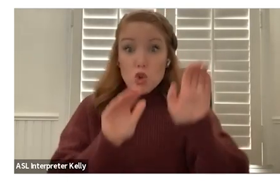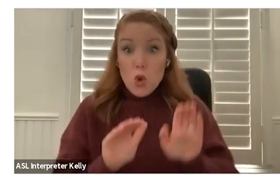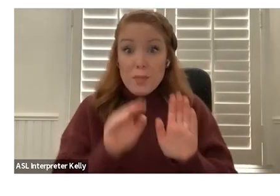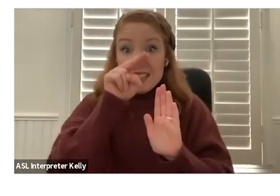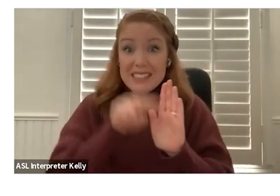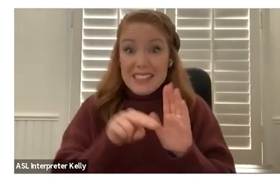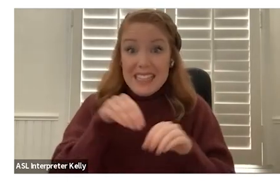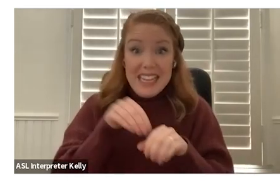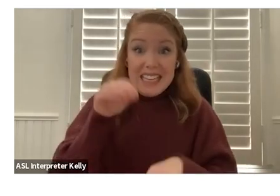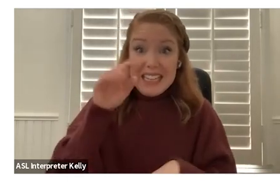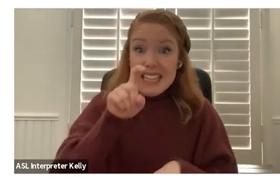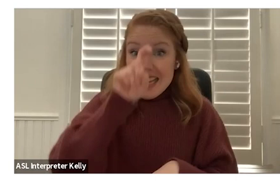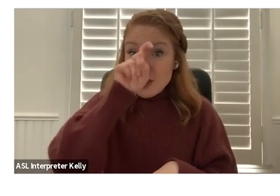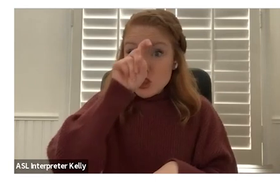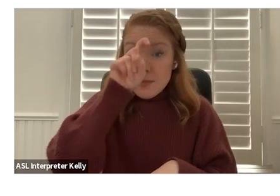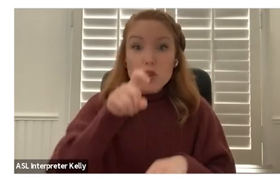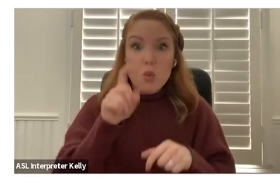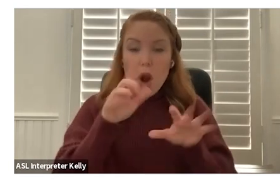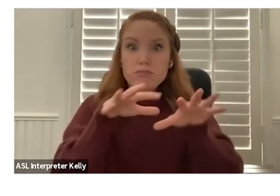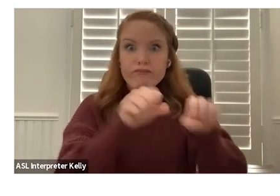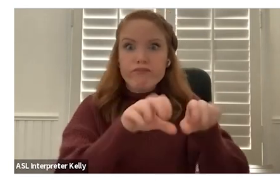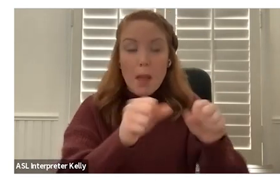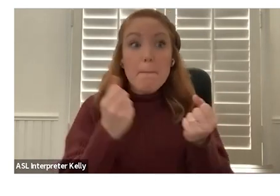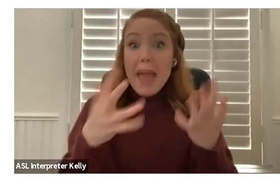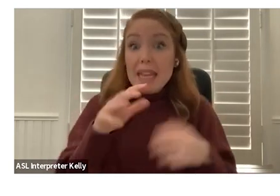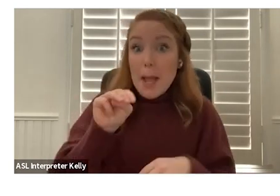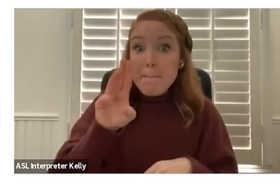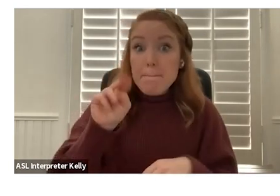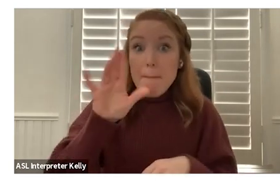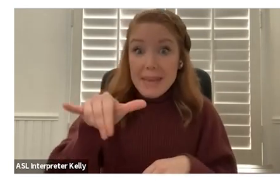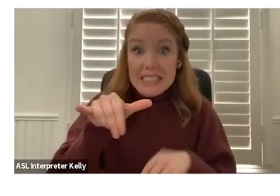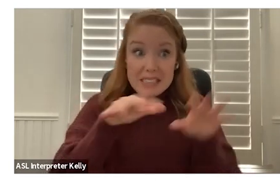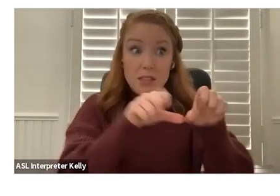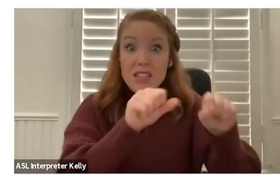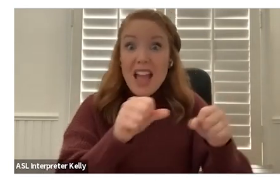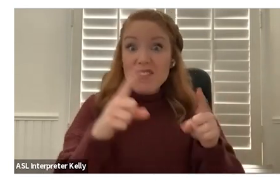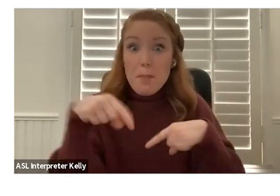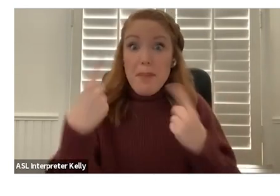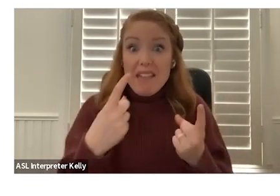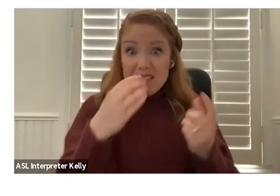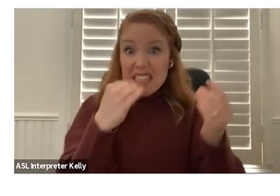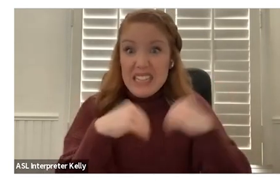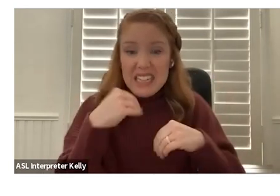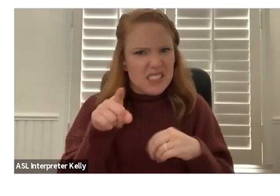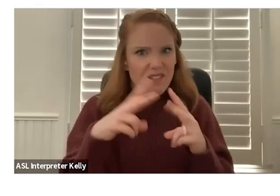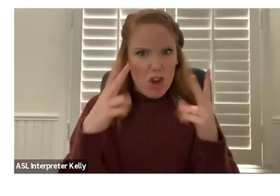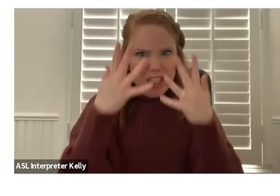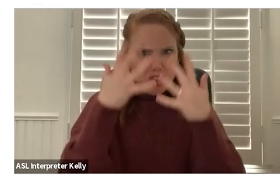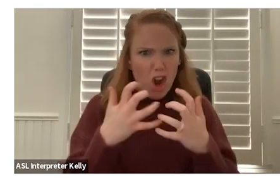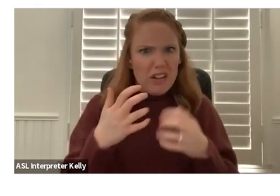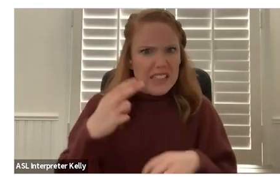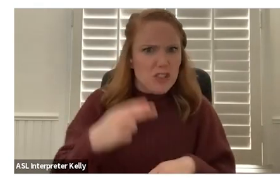the brown, mummy brown for painters, was one of the most luxurious things that you could buy, but also